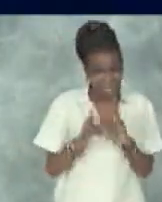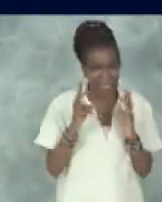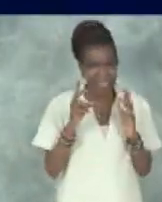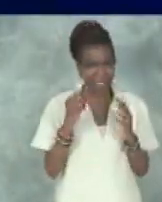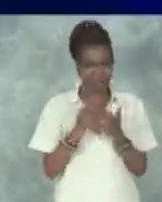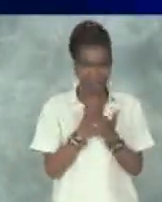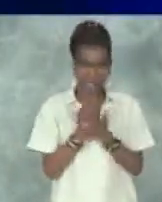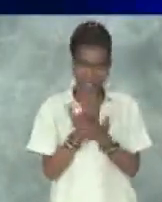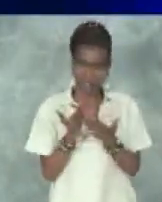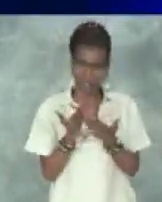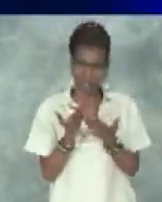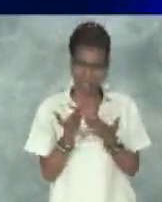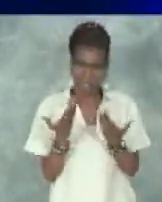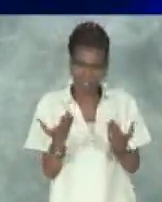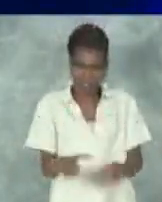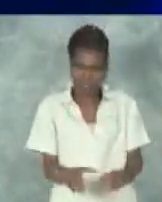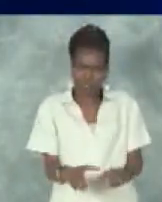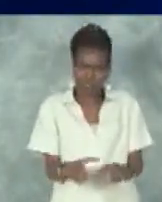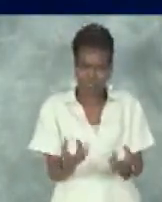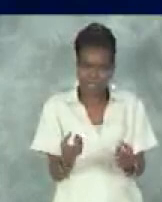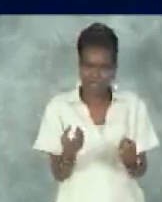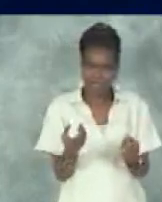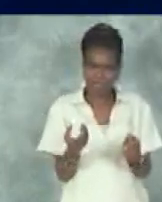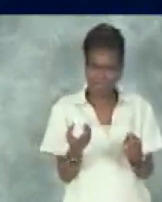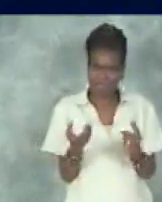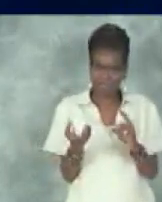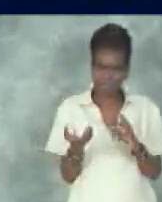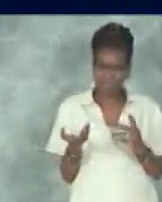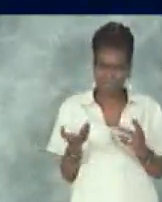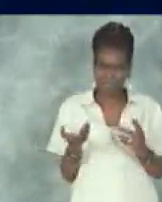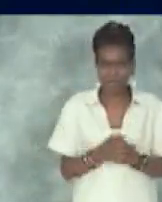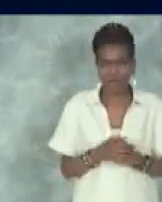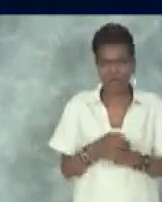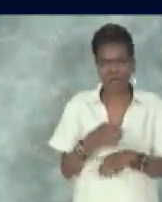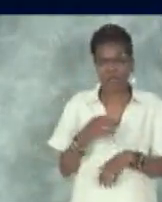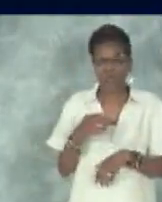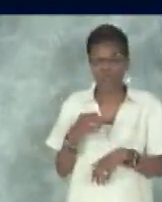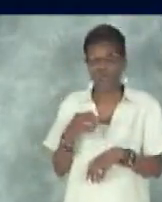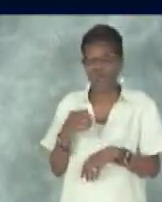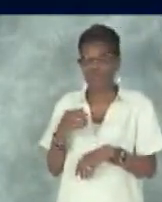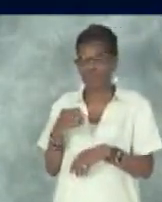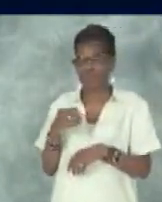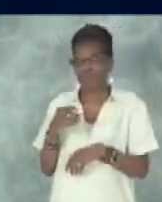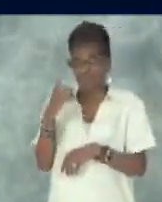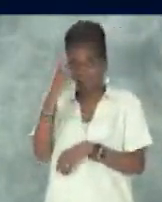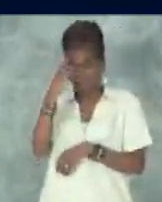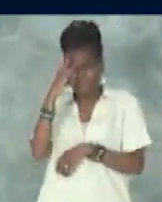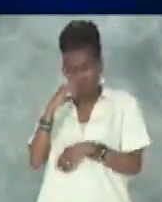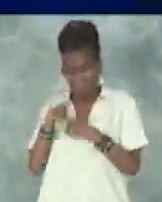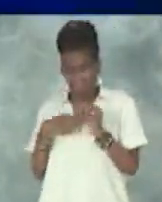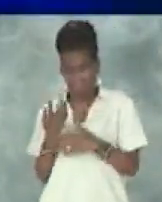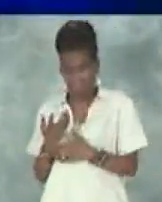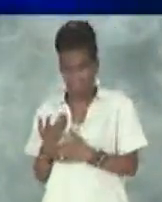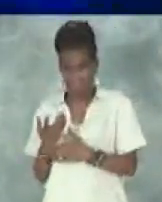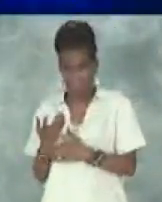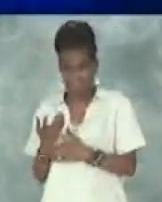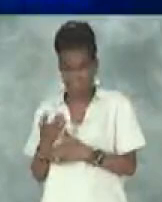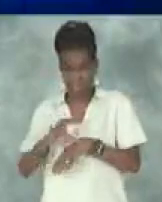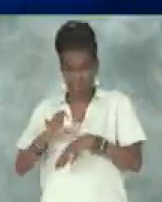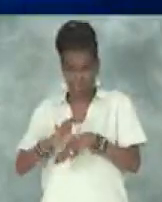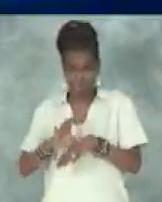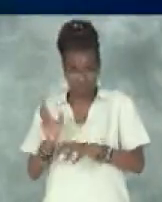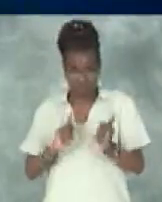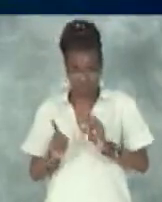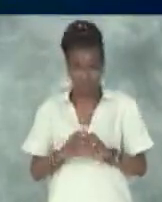folk, come on, tell the truth, text them, just say church folk. When you think about church folk and some of the challenges, the mendacity